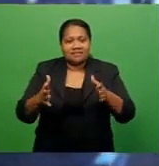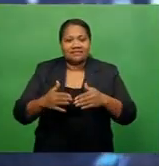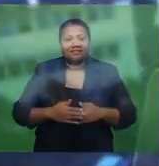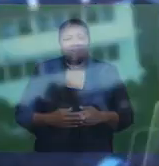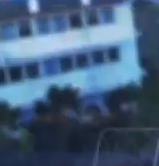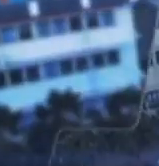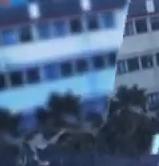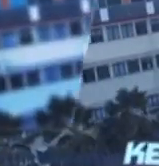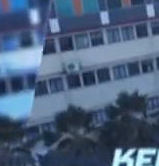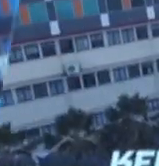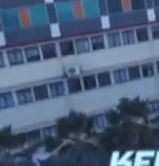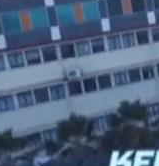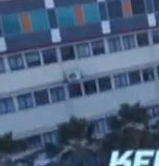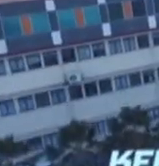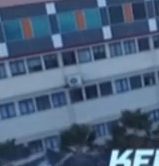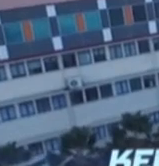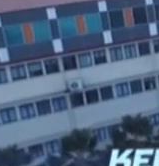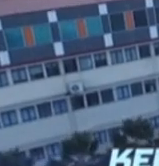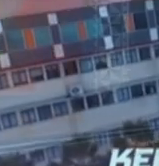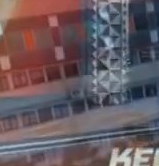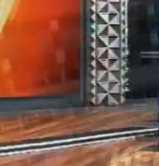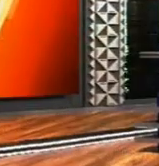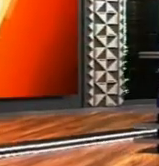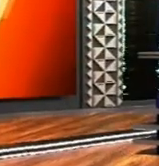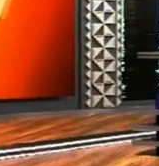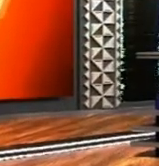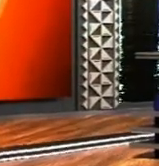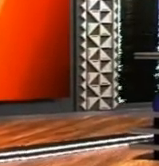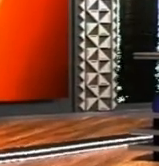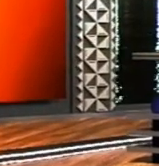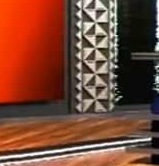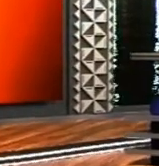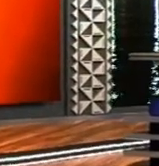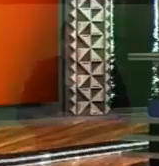From the studios of FBC Suva, Atera Lendua.